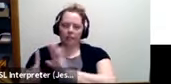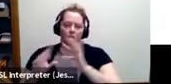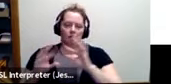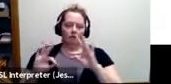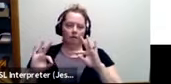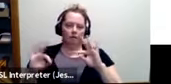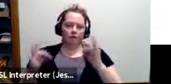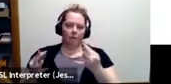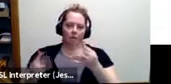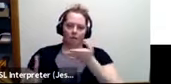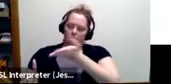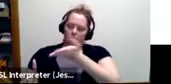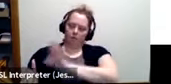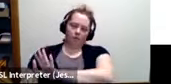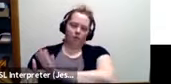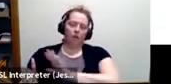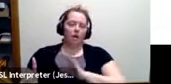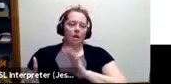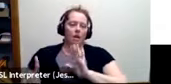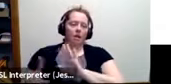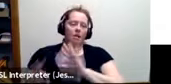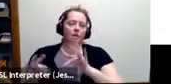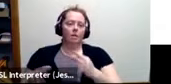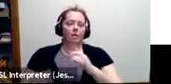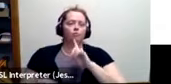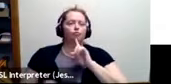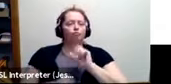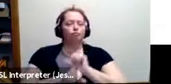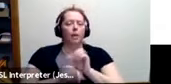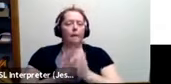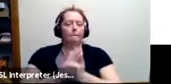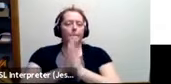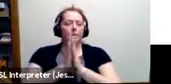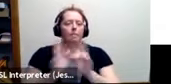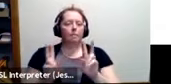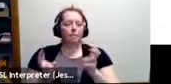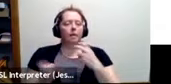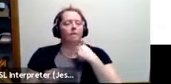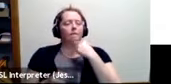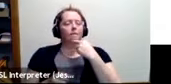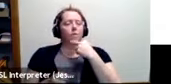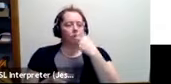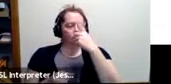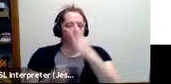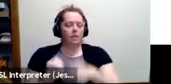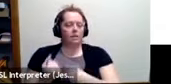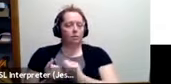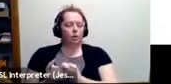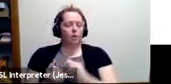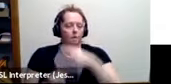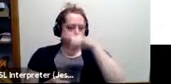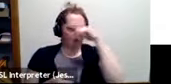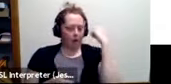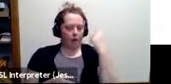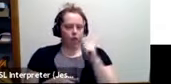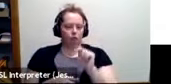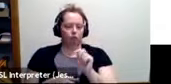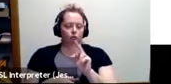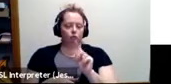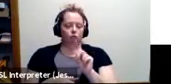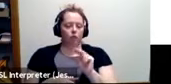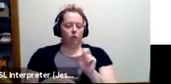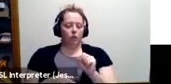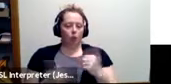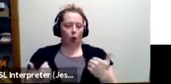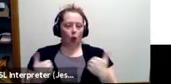been a voice for supporting Black trans youth. and how inspirational that is